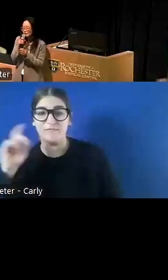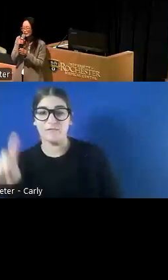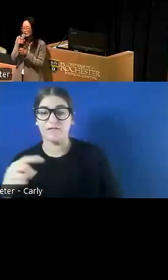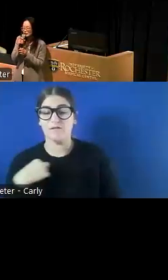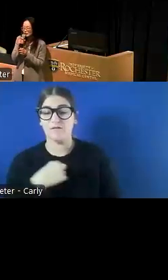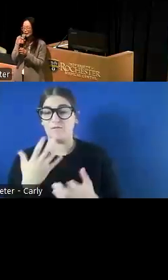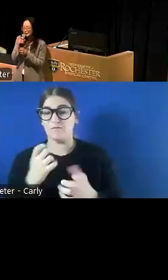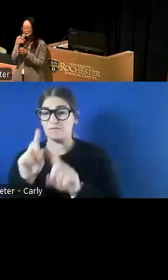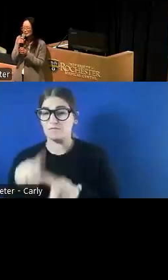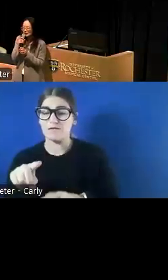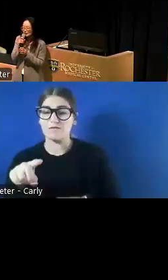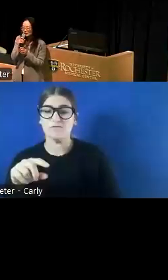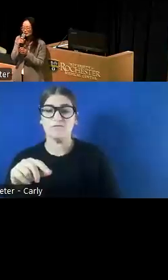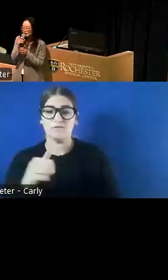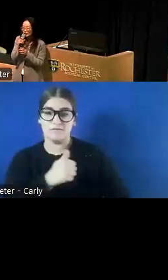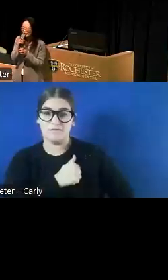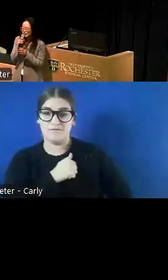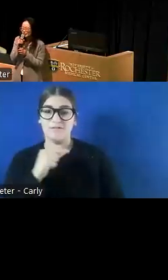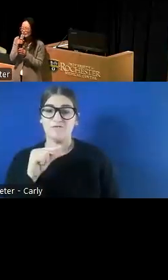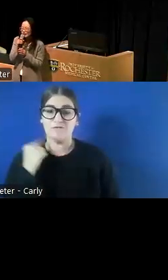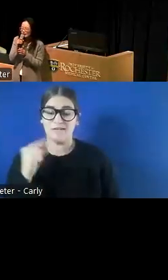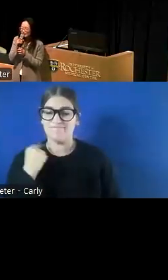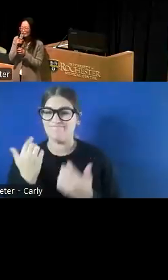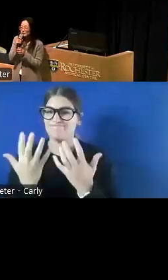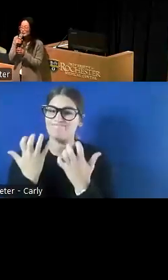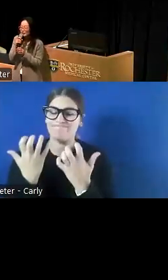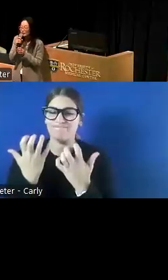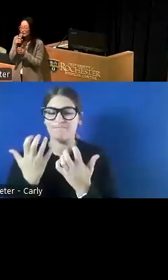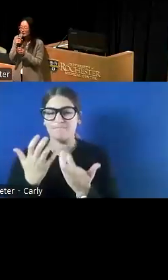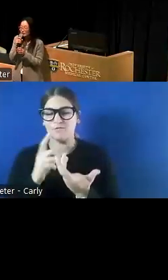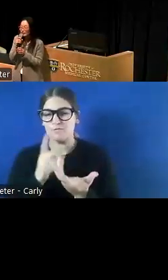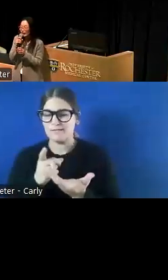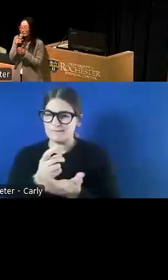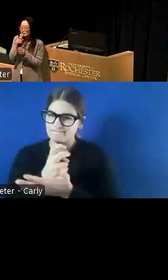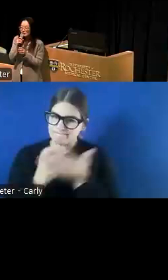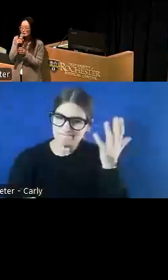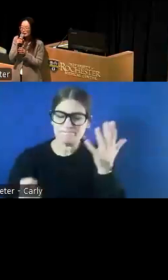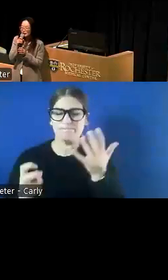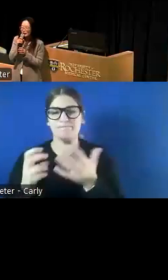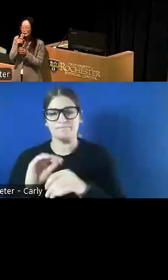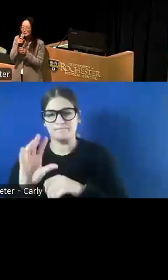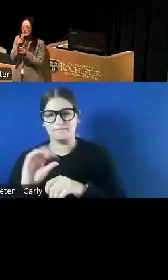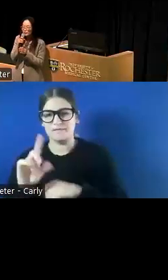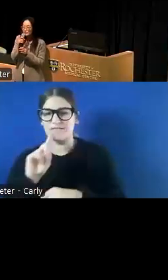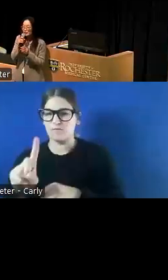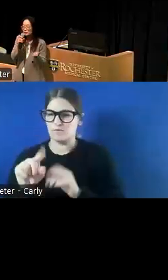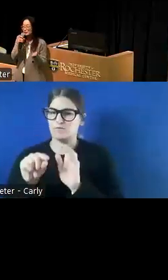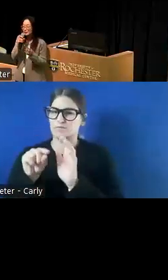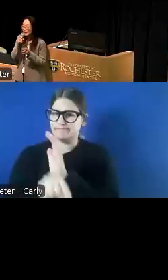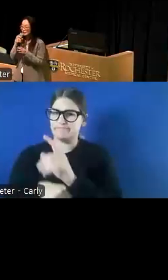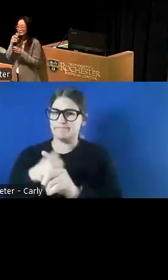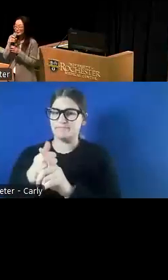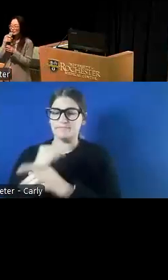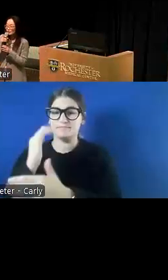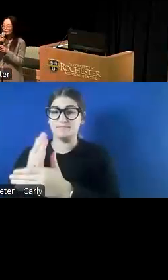the military chaplain's desire to really go into the suicide intervention, like counseling, especially when somebody